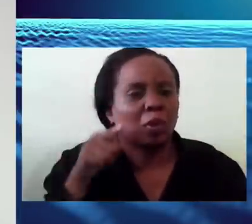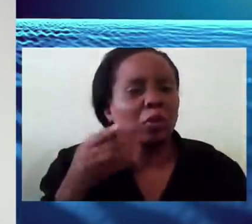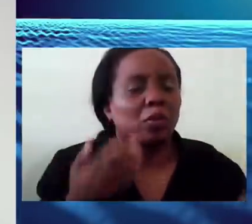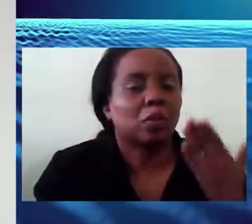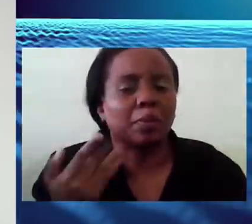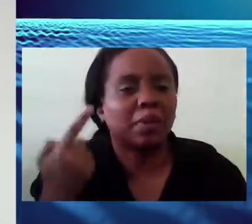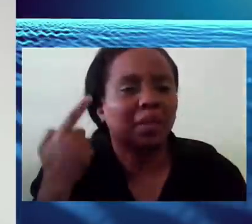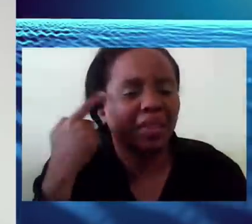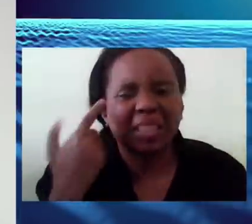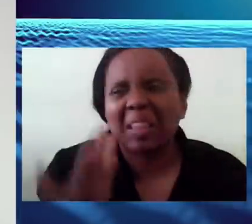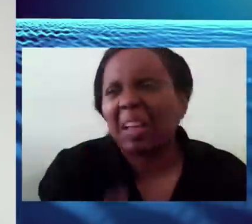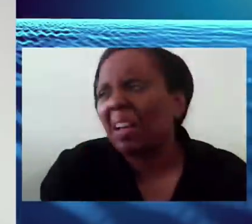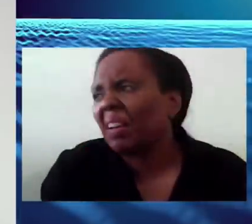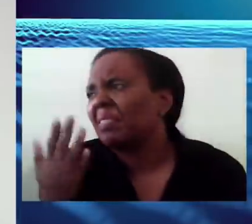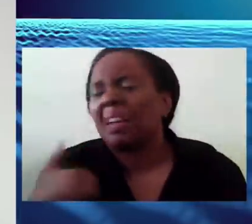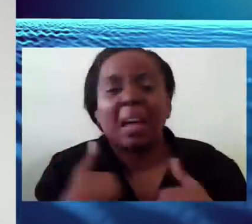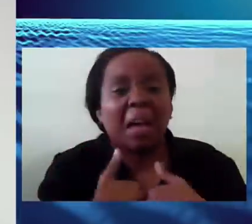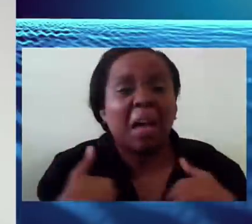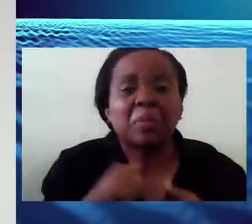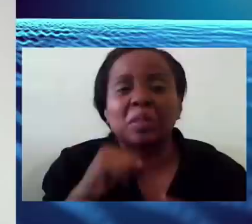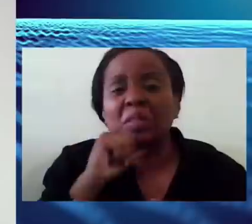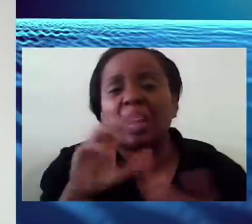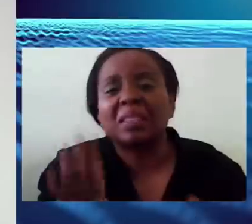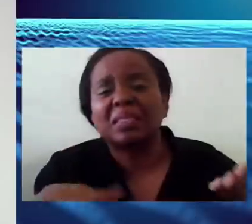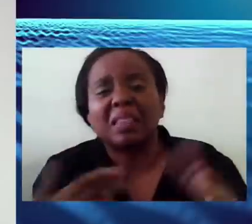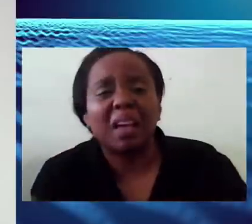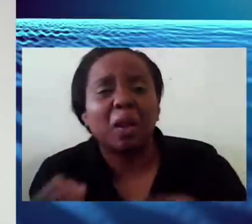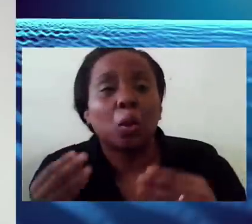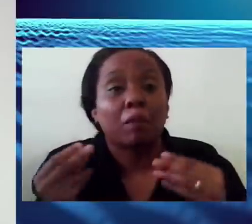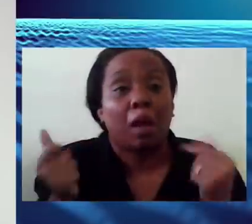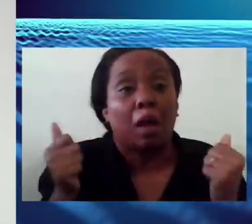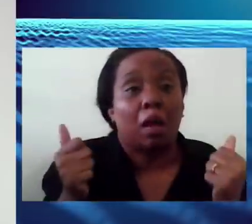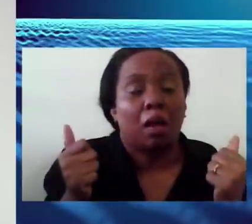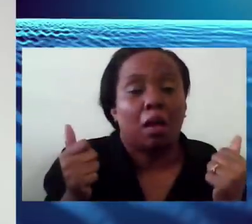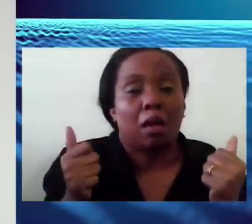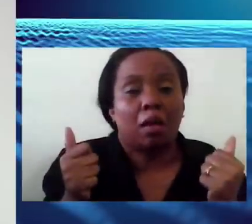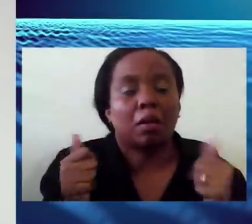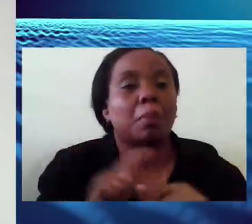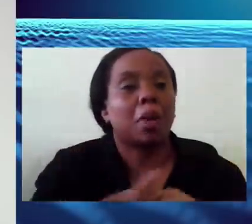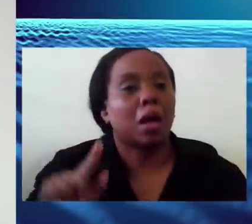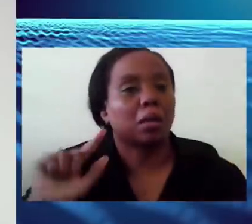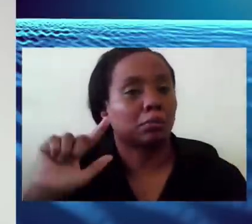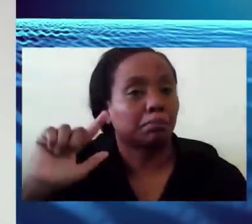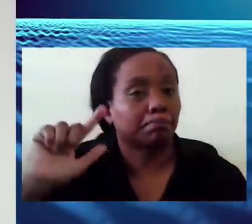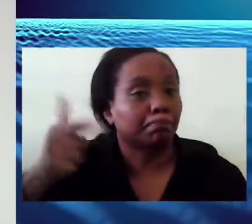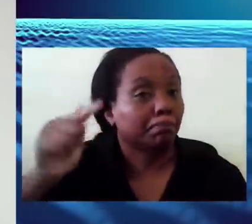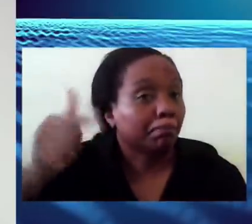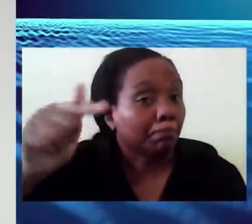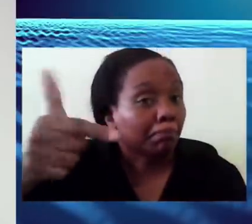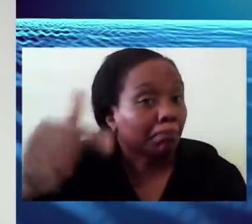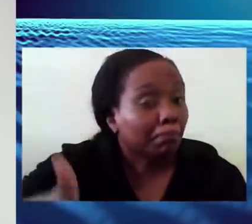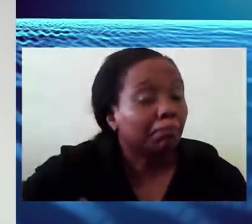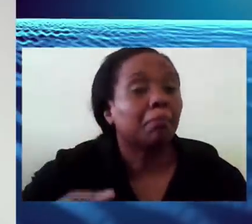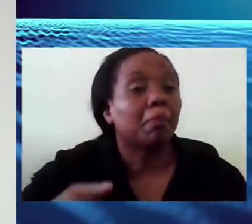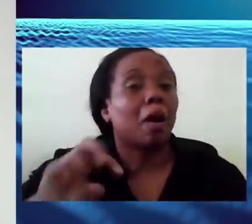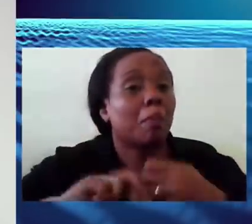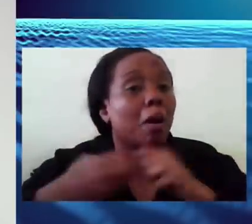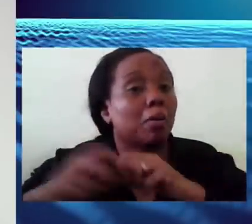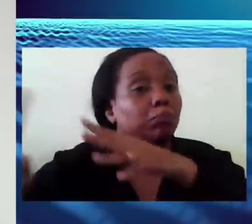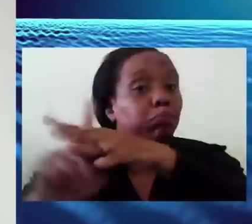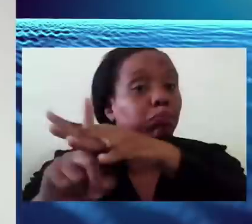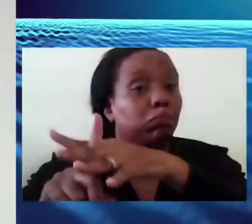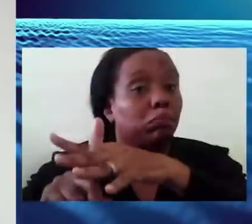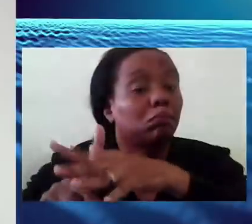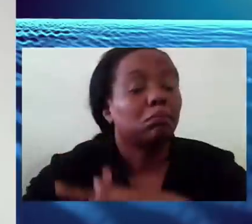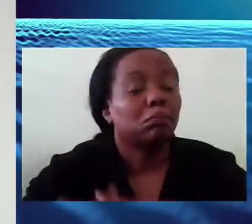it because the animal doesn't die instantly, there are further problems going down the road that will probably manifest itself later